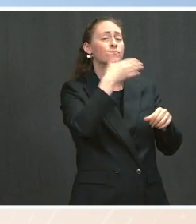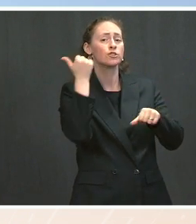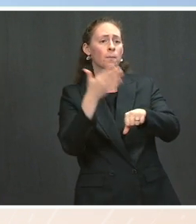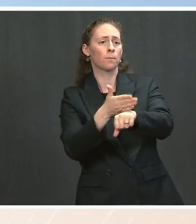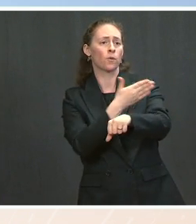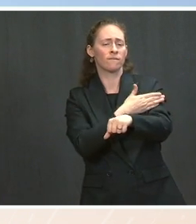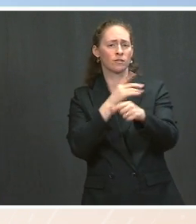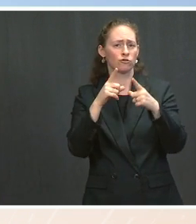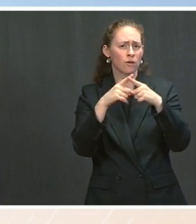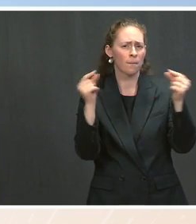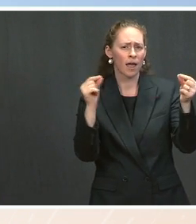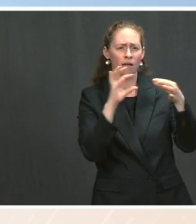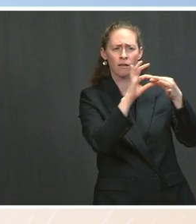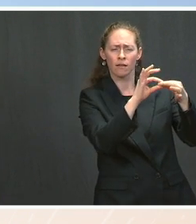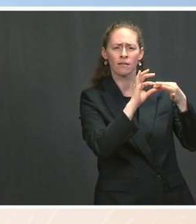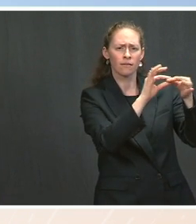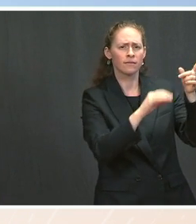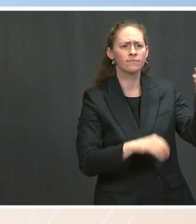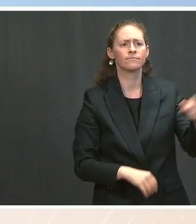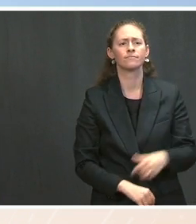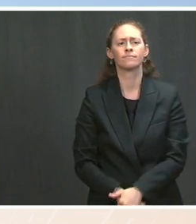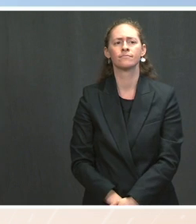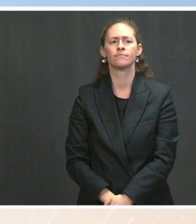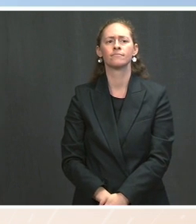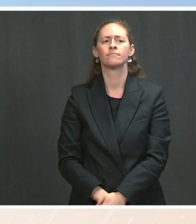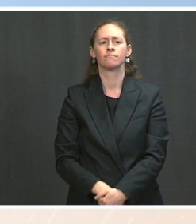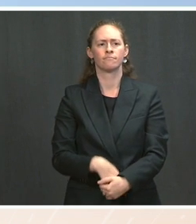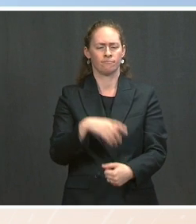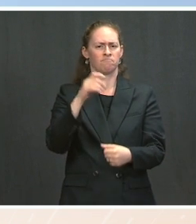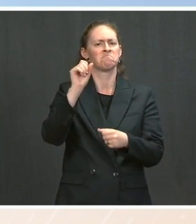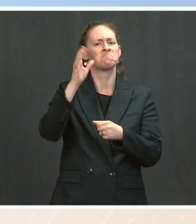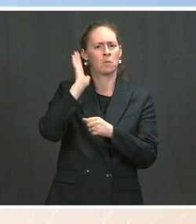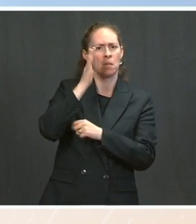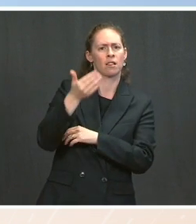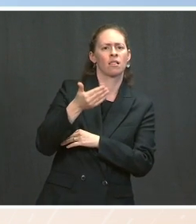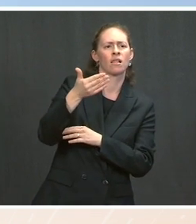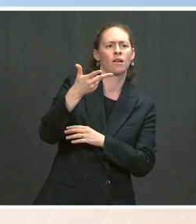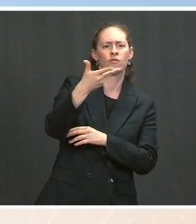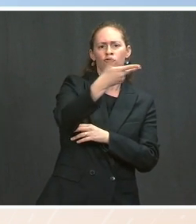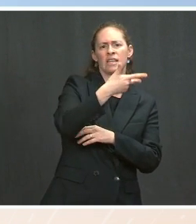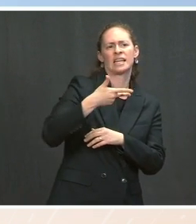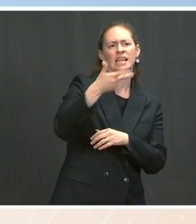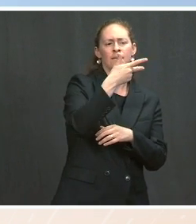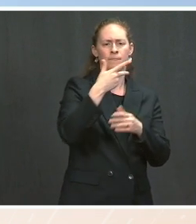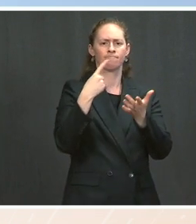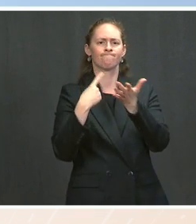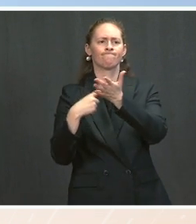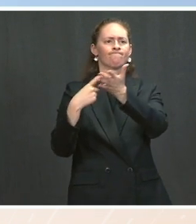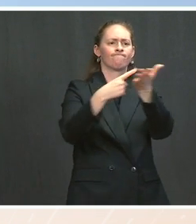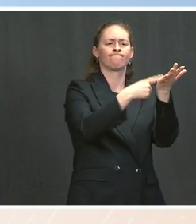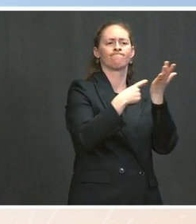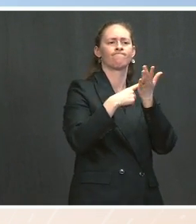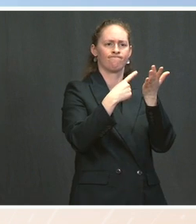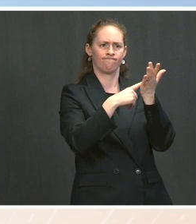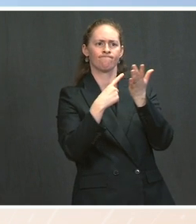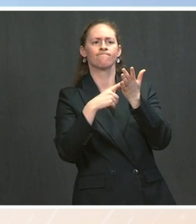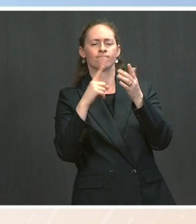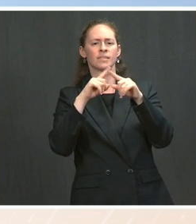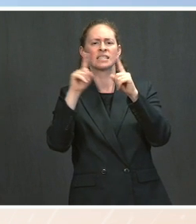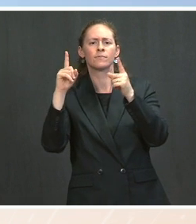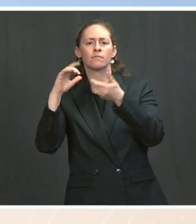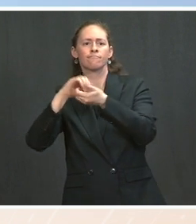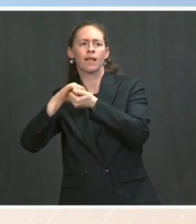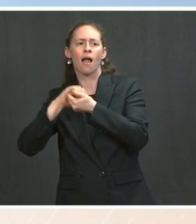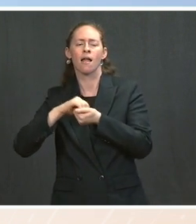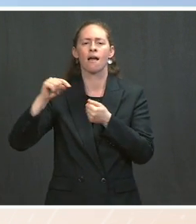trilateral meetings that we've had at a very high level. We not only want to strengthen America's relationship with our allies, but also between our allies, and nowhere is that